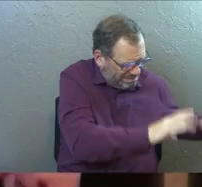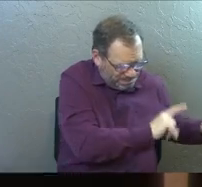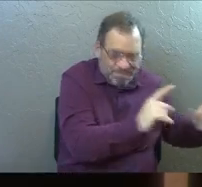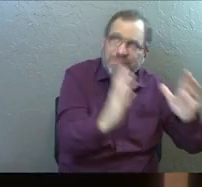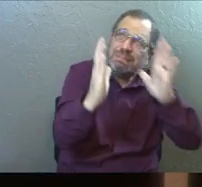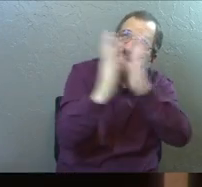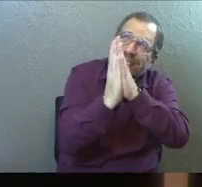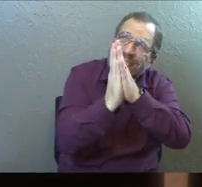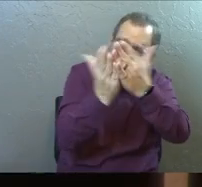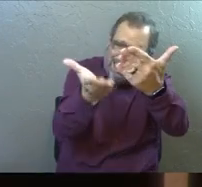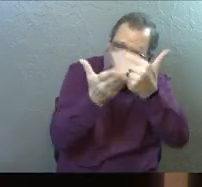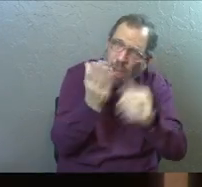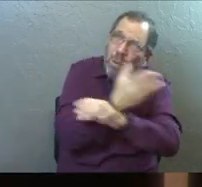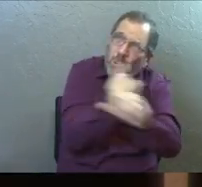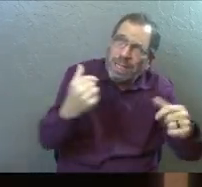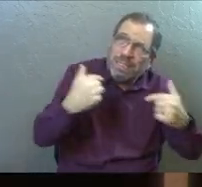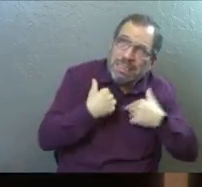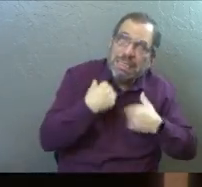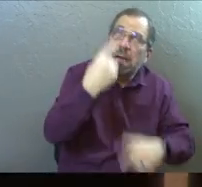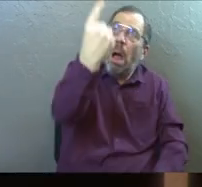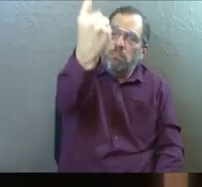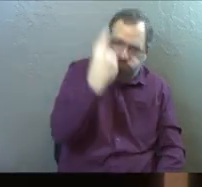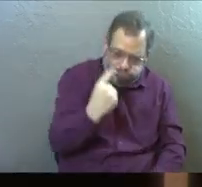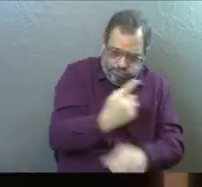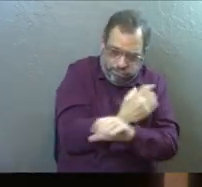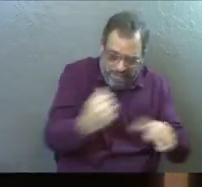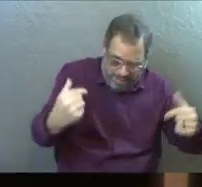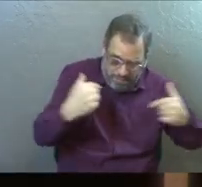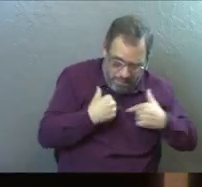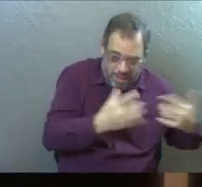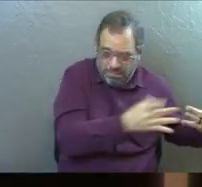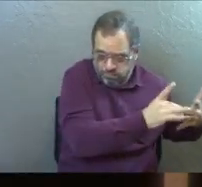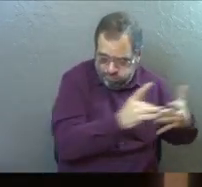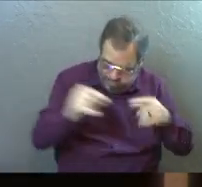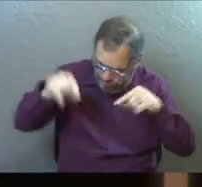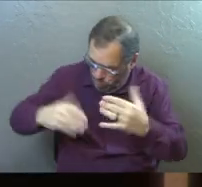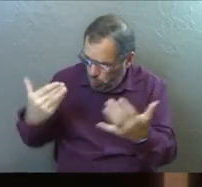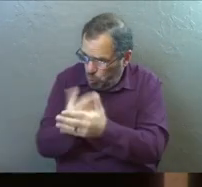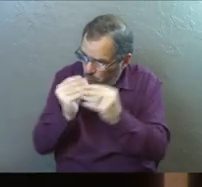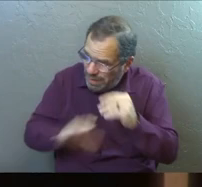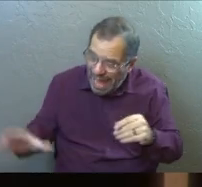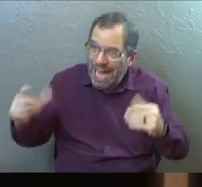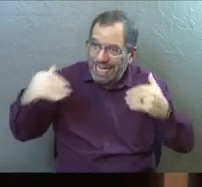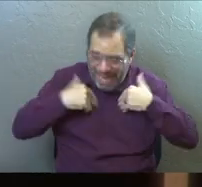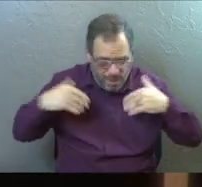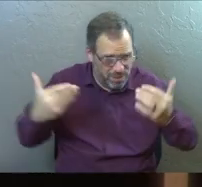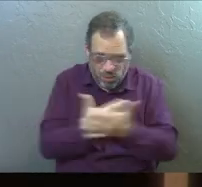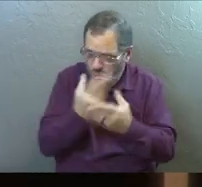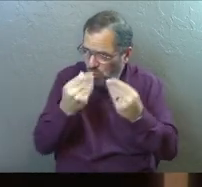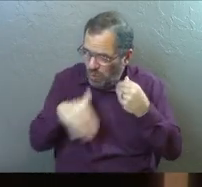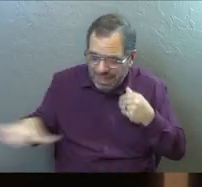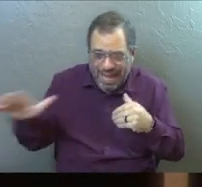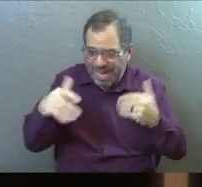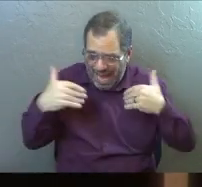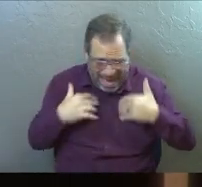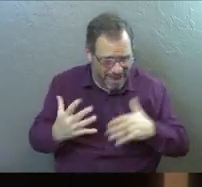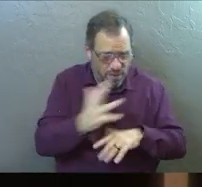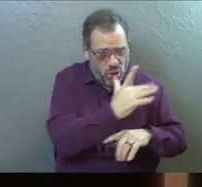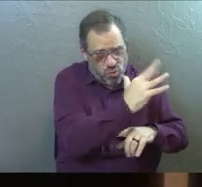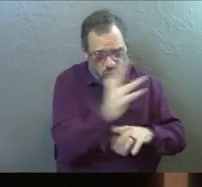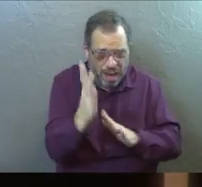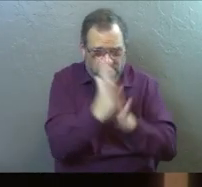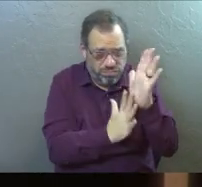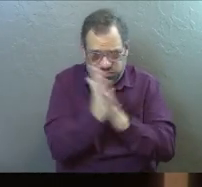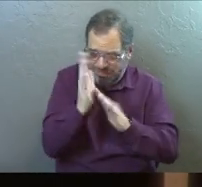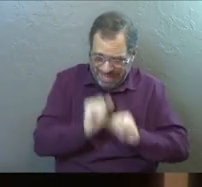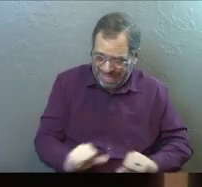to you and I asked you to come and rescue. And then you came and you rescued me and you brought me to this new land. And now I'm in this new land where I've got crops that I can